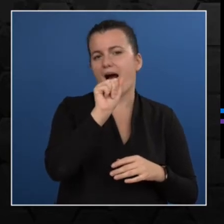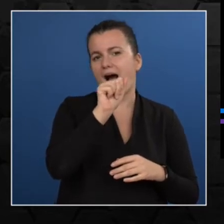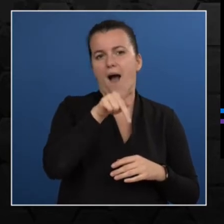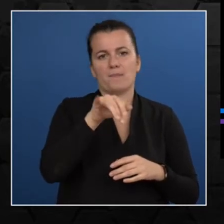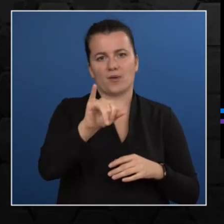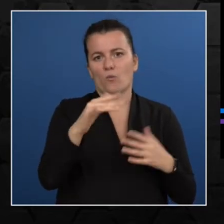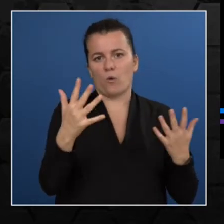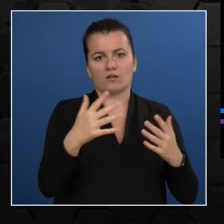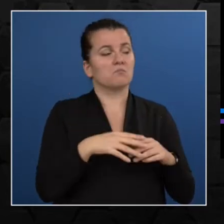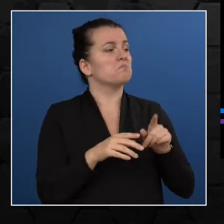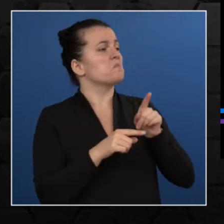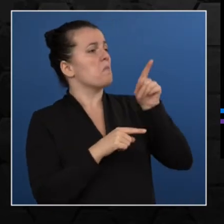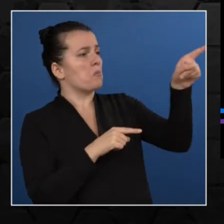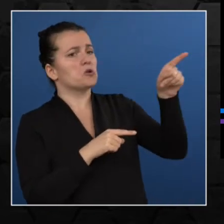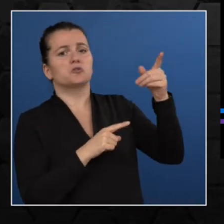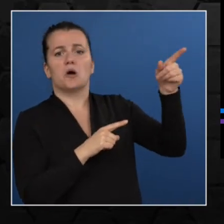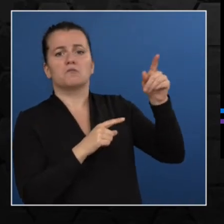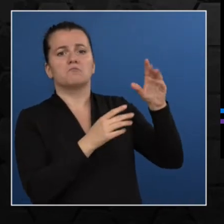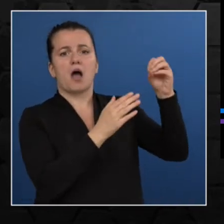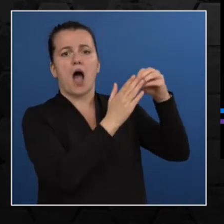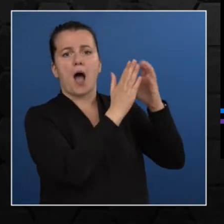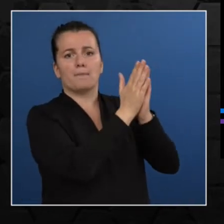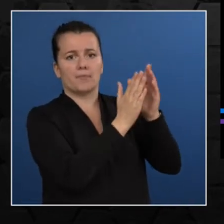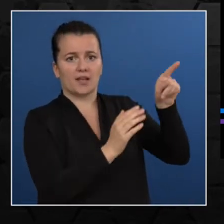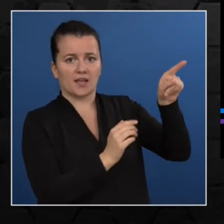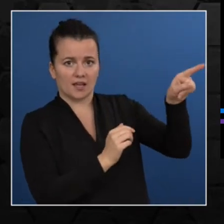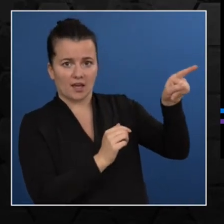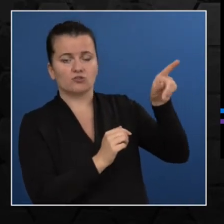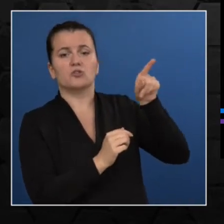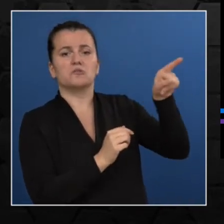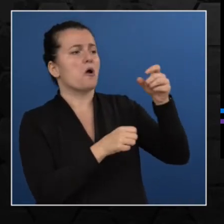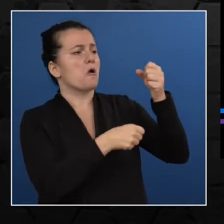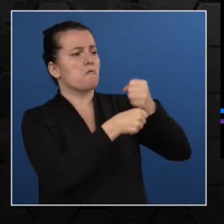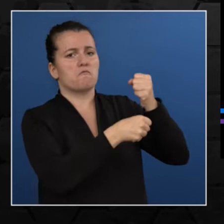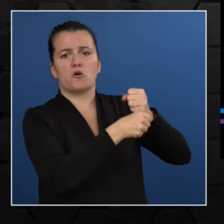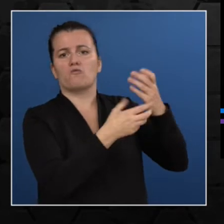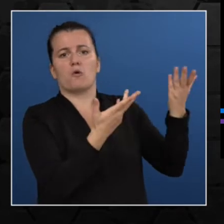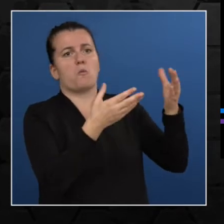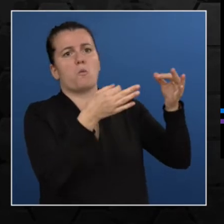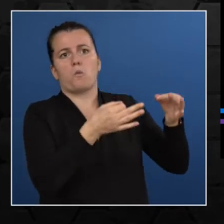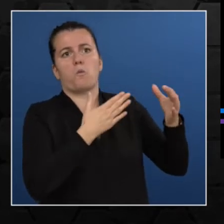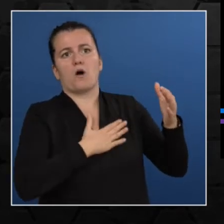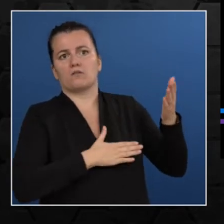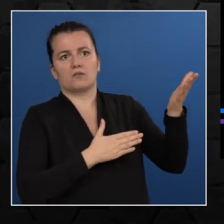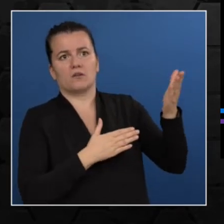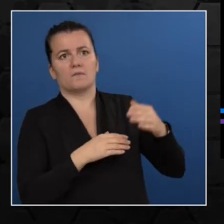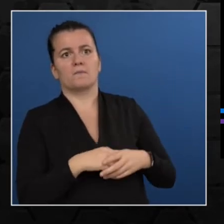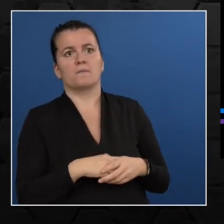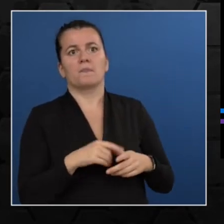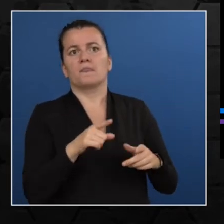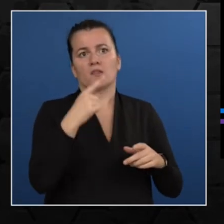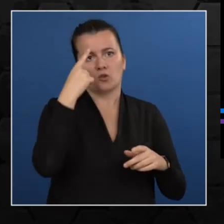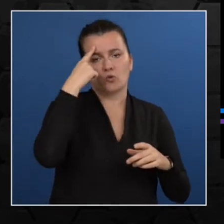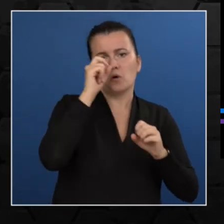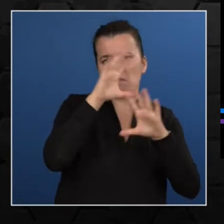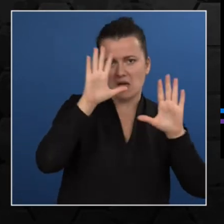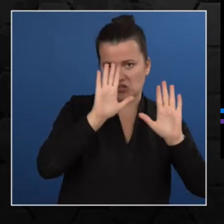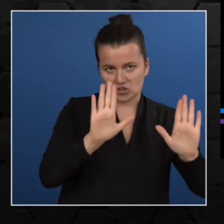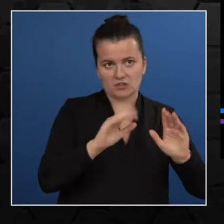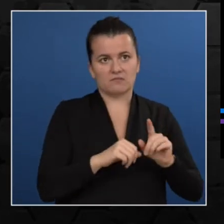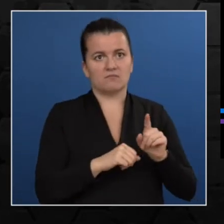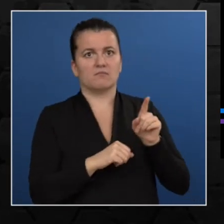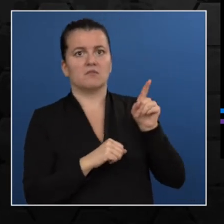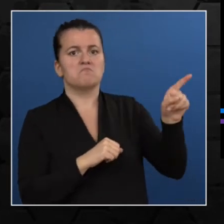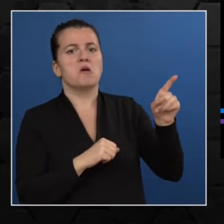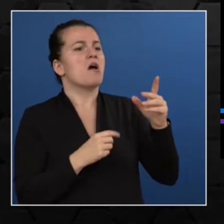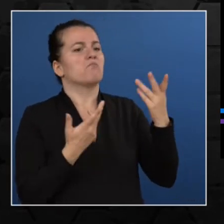another person and you just use it to do whatever you want. Think of it like this, right? So you're at a restaurant, and then at the restaurant